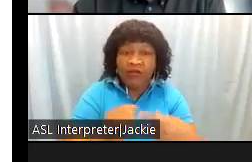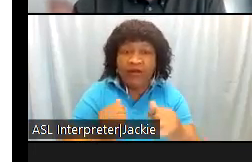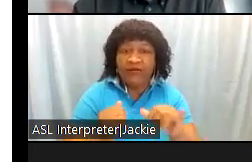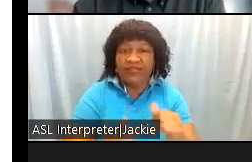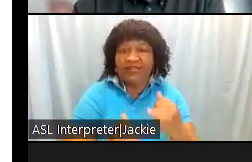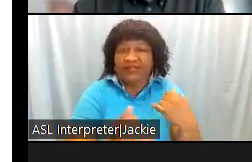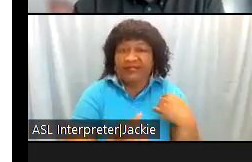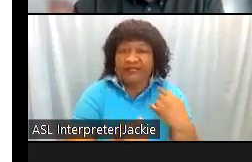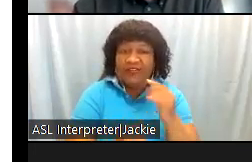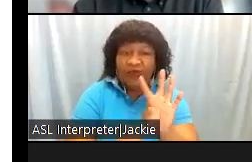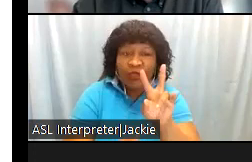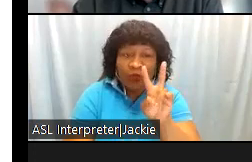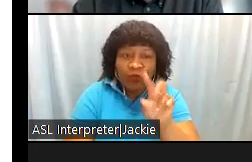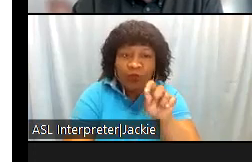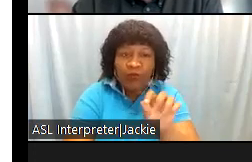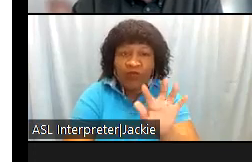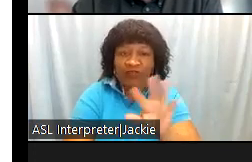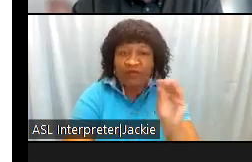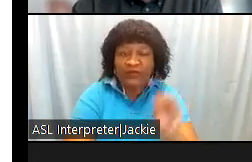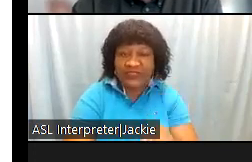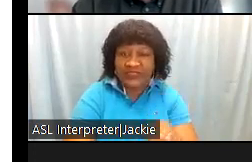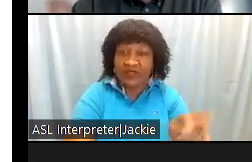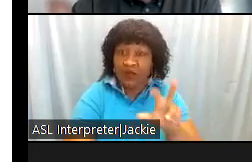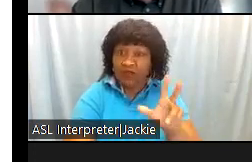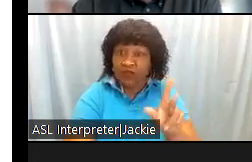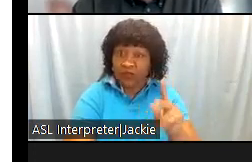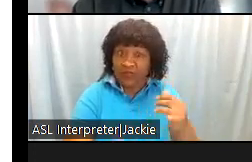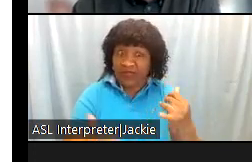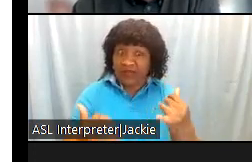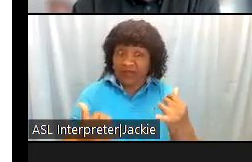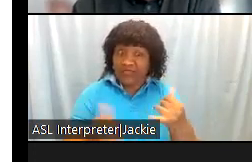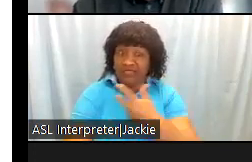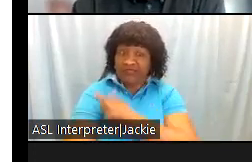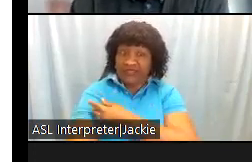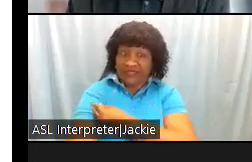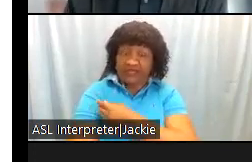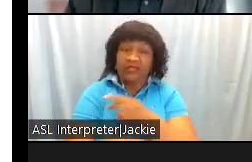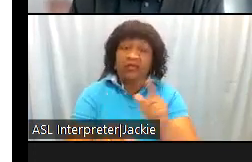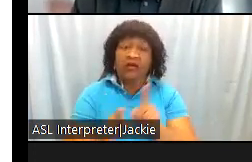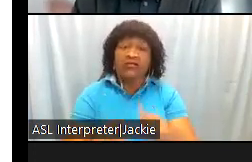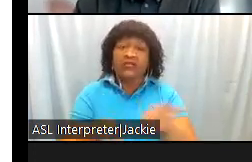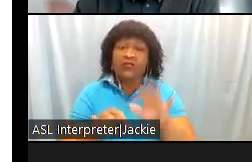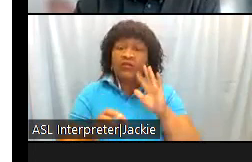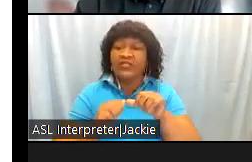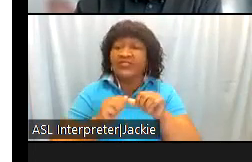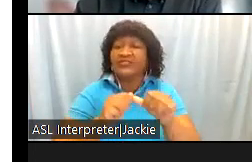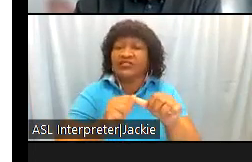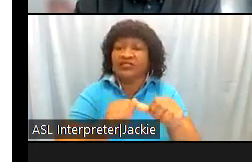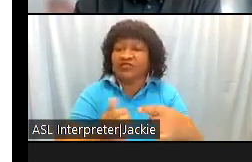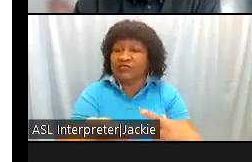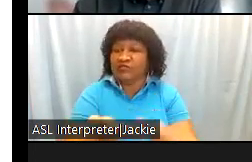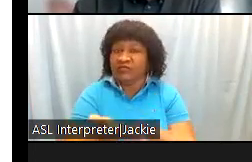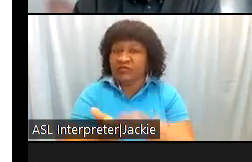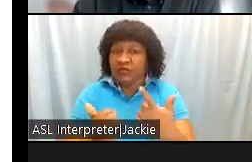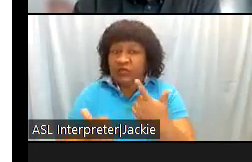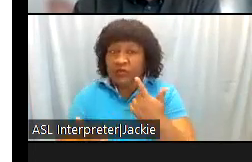last 42.5% of those who are up to date to vaccination, to just continue to also talk about who